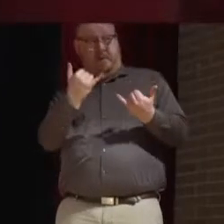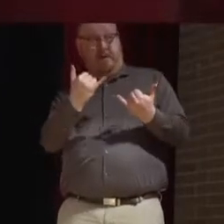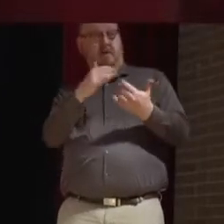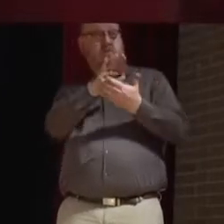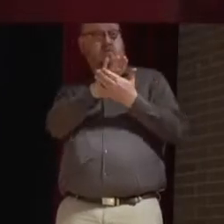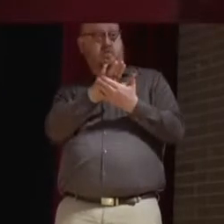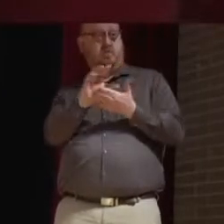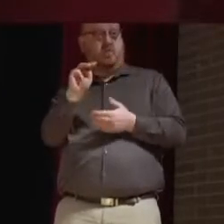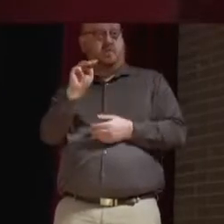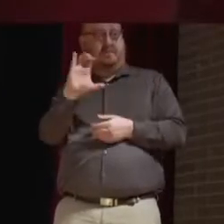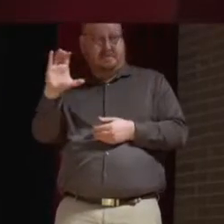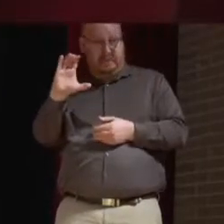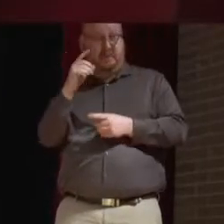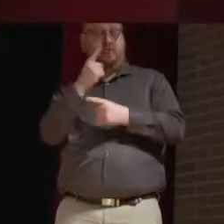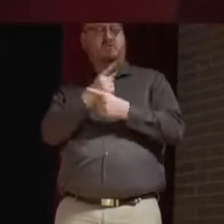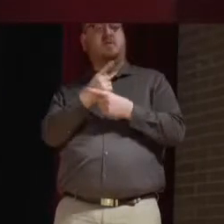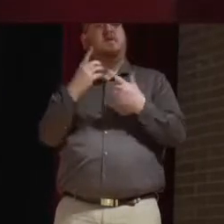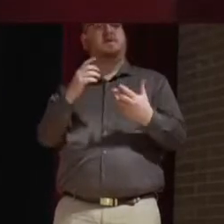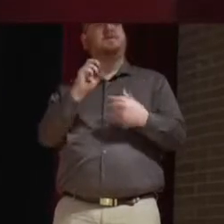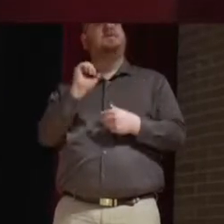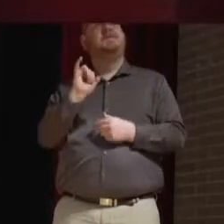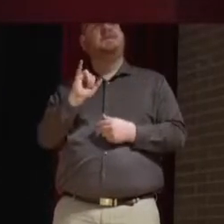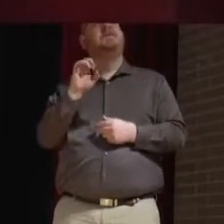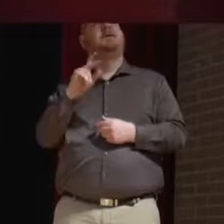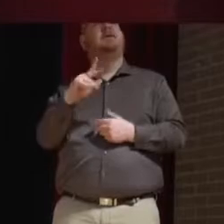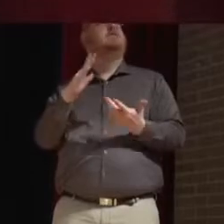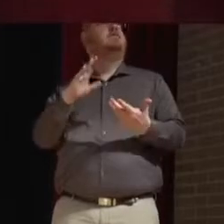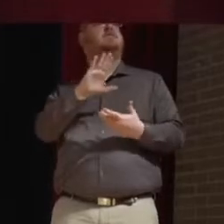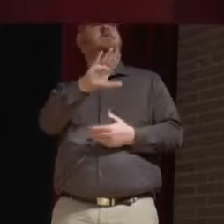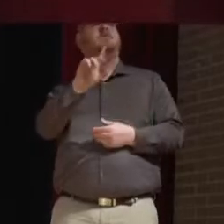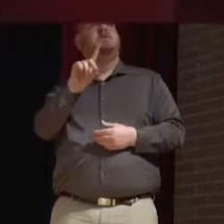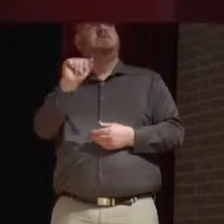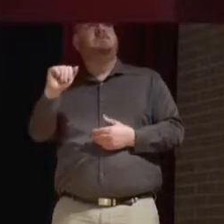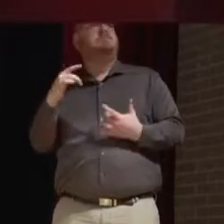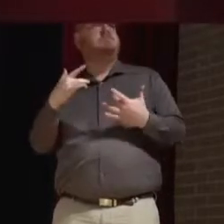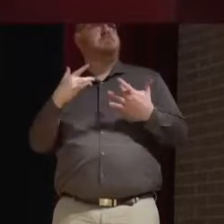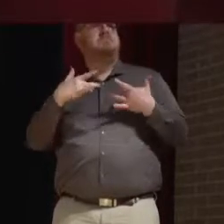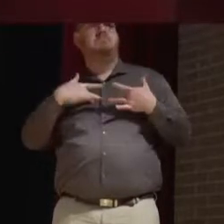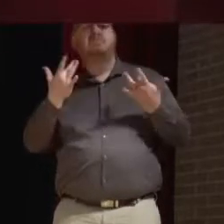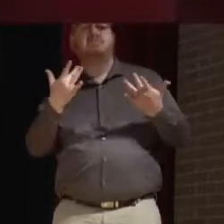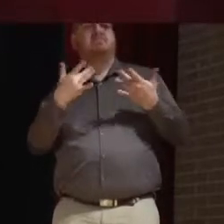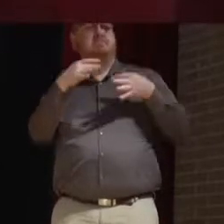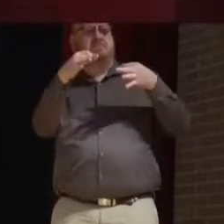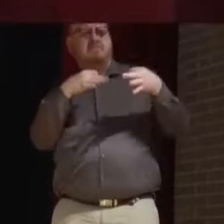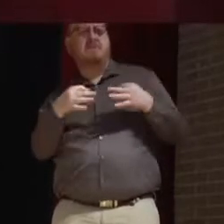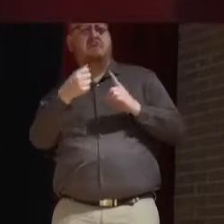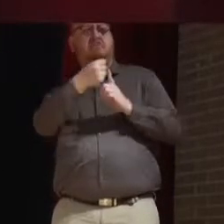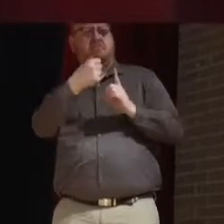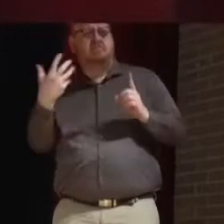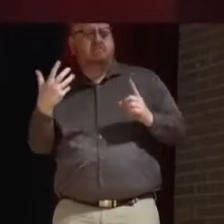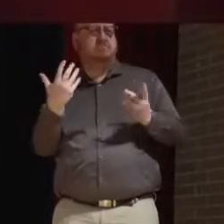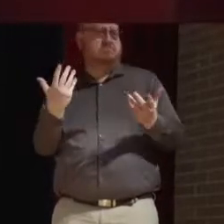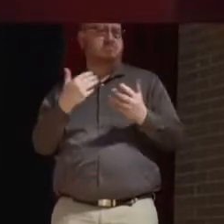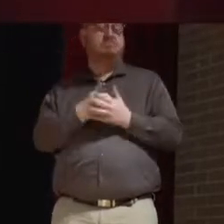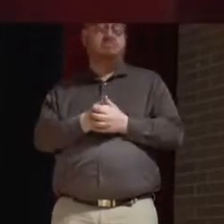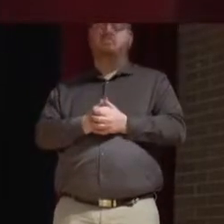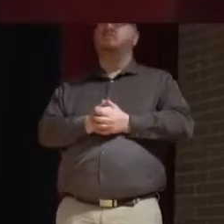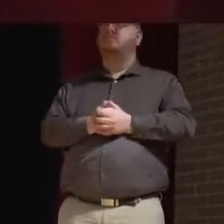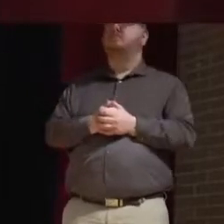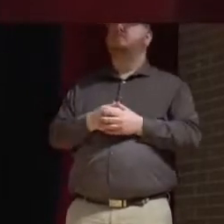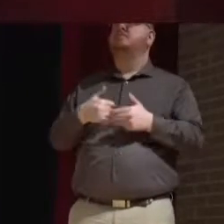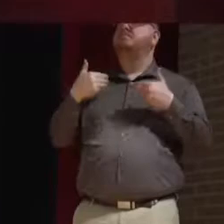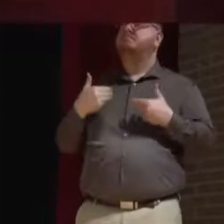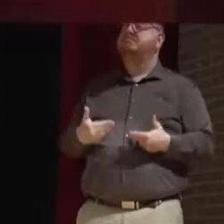and so first of all, tell me a little bit about your disability. What is your disability, and how does that kind of impact you? My disability